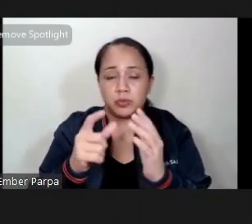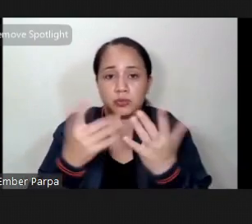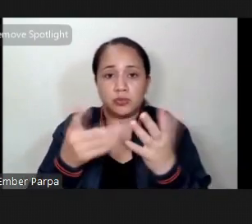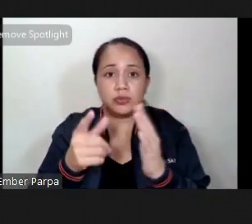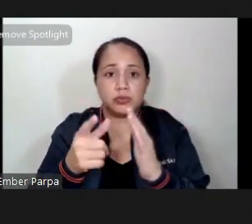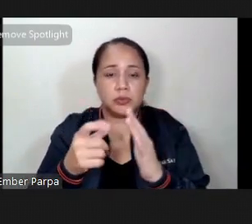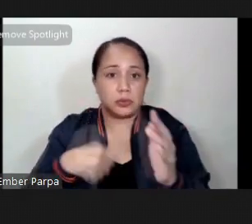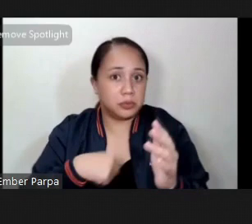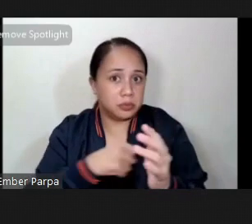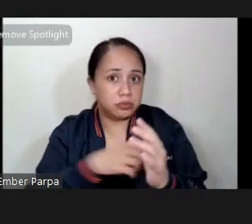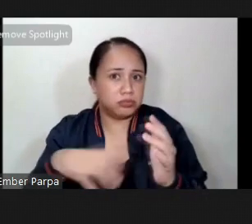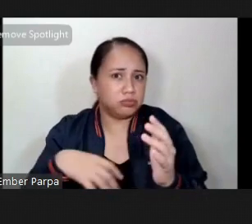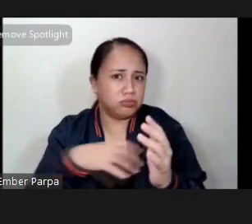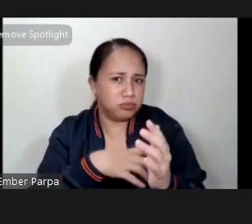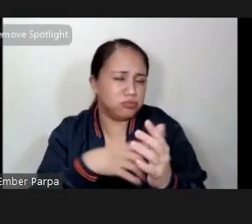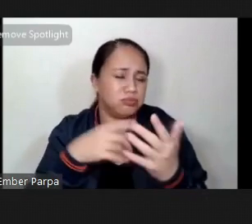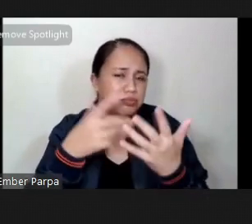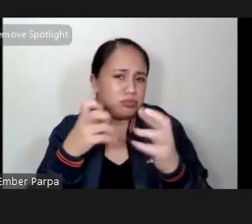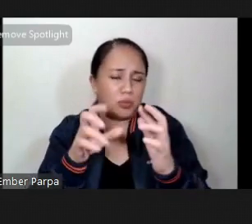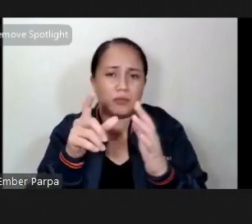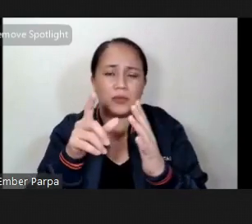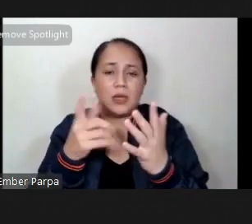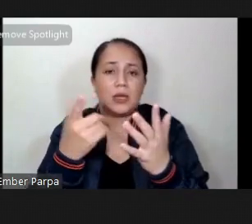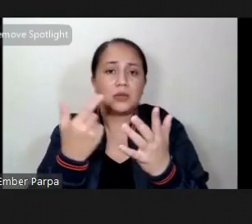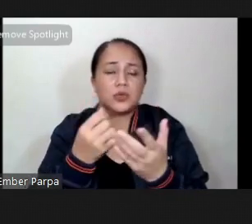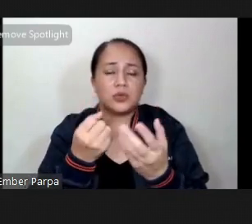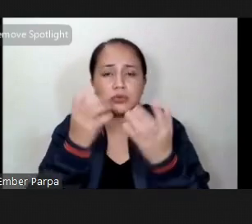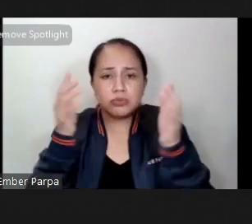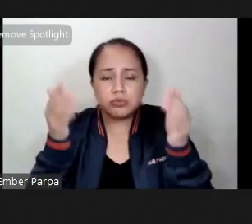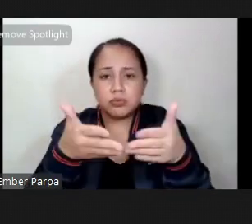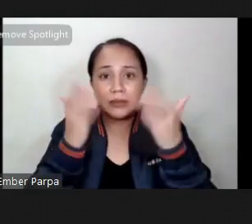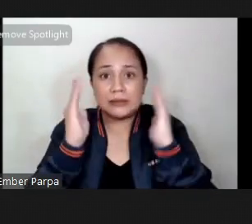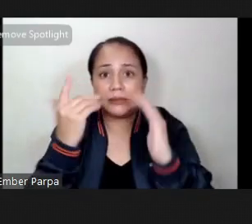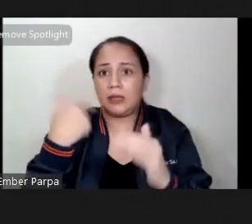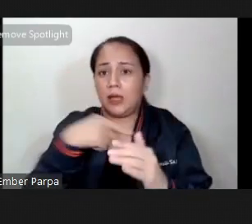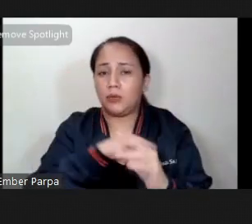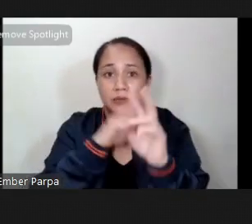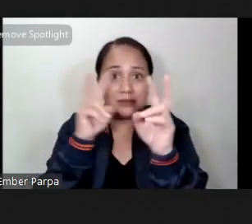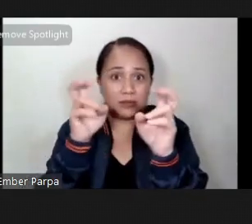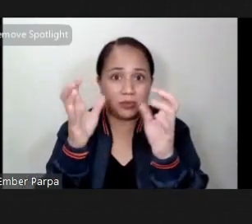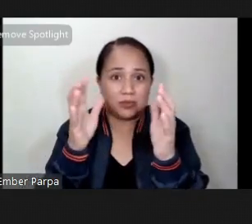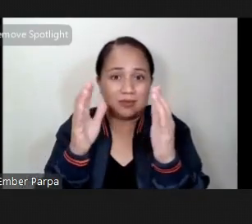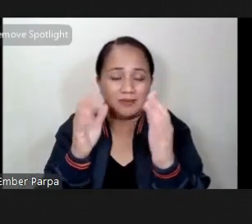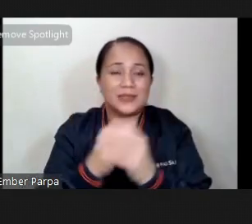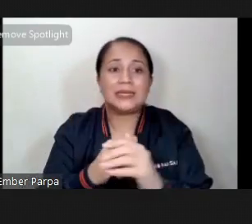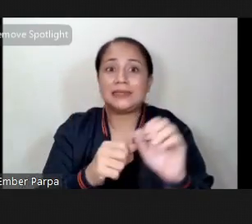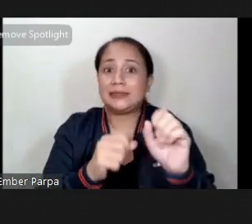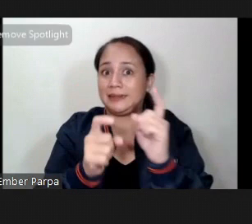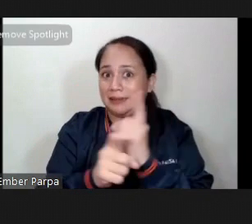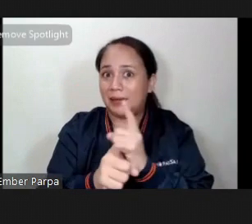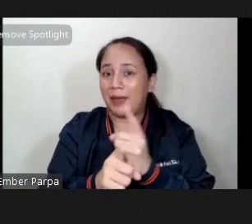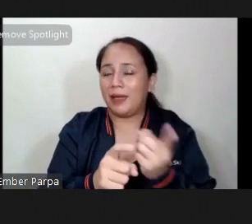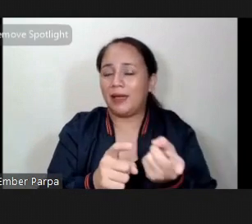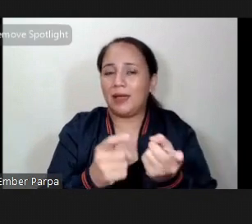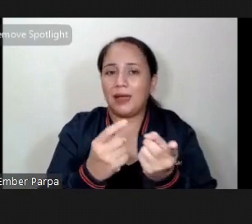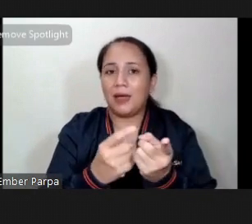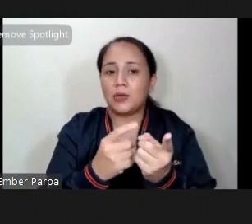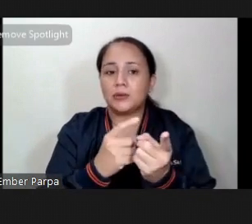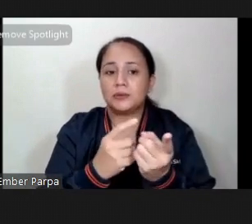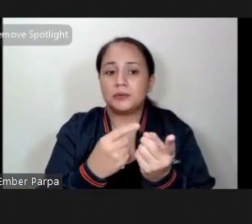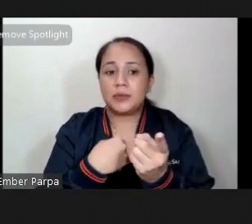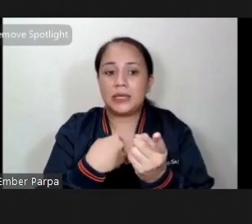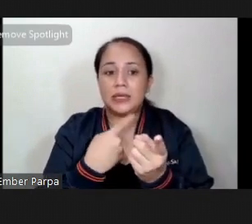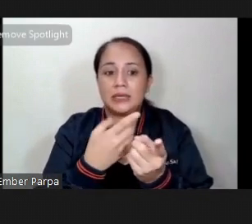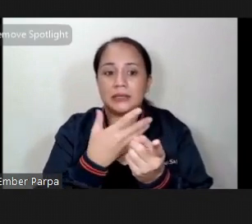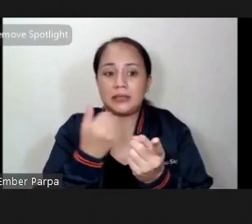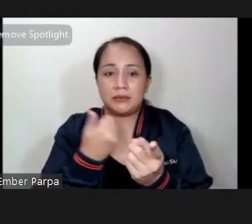na bigyan ng mas malaking pansin ang mga issue nating mga kabataan. Tama ka dyan, Ate Glay. I couldn't have said it